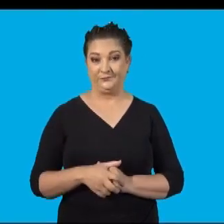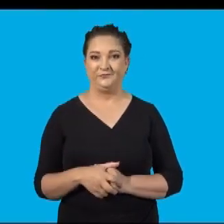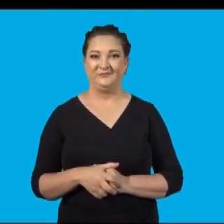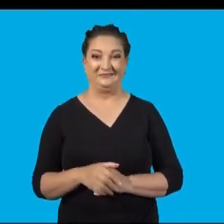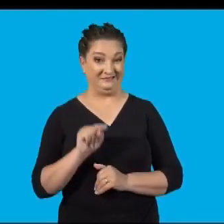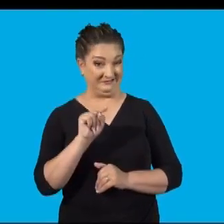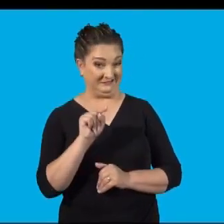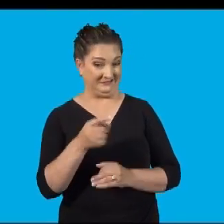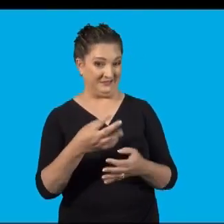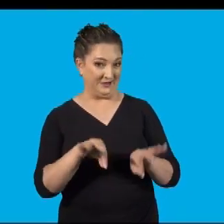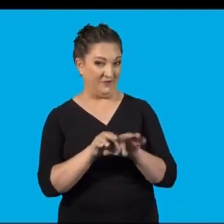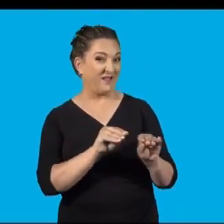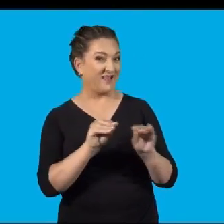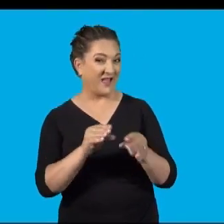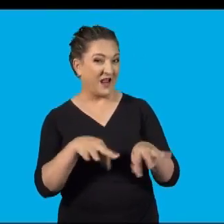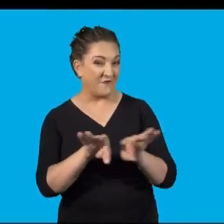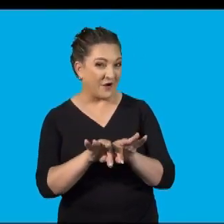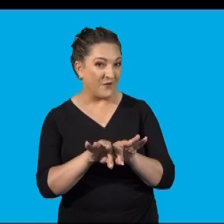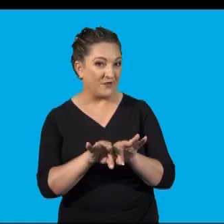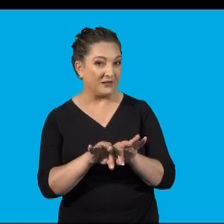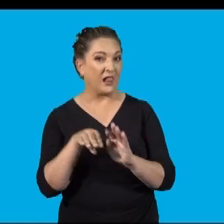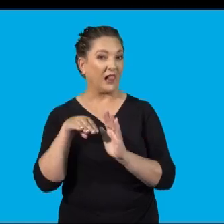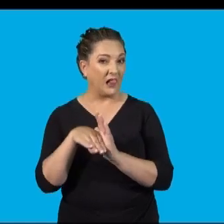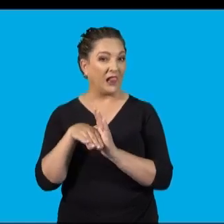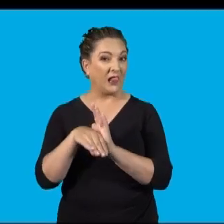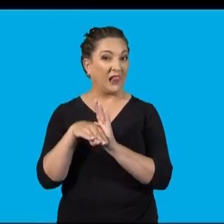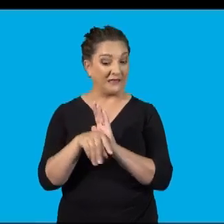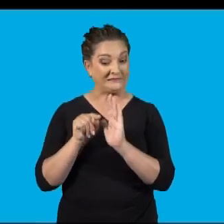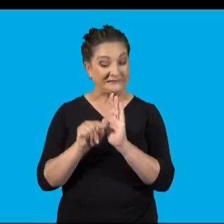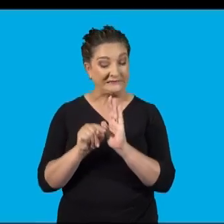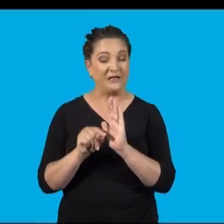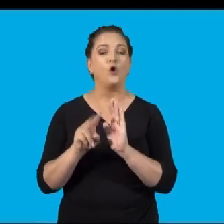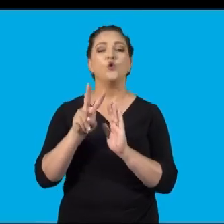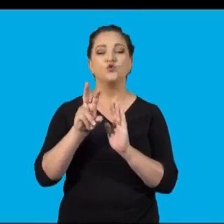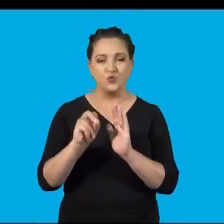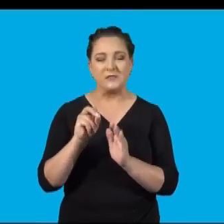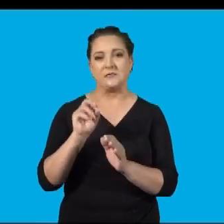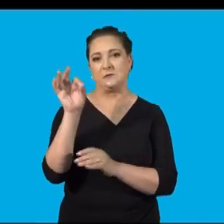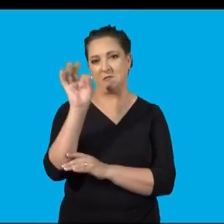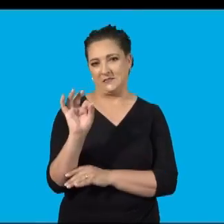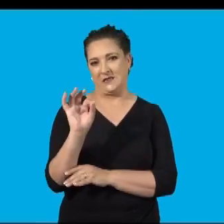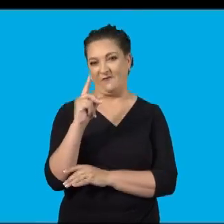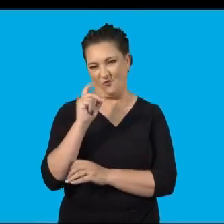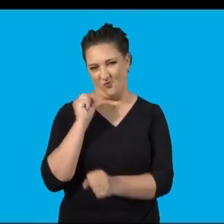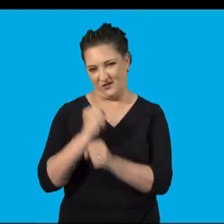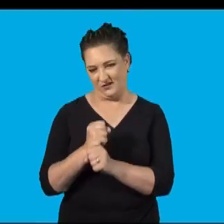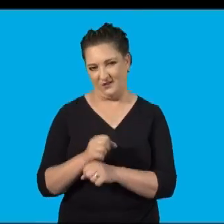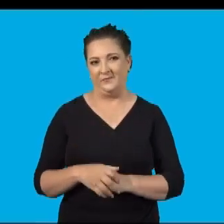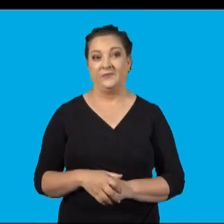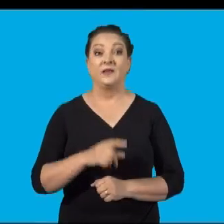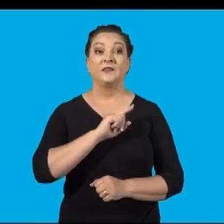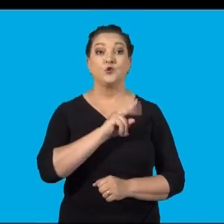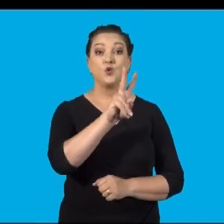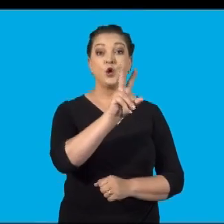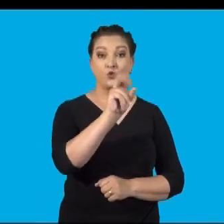115,200. Then on that carrying value, I depreciate them at 20% per annum. Multiply that by